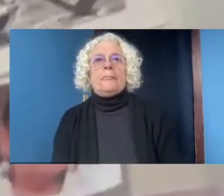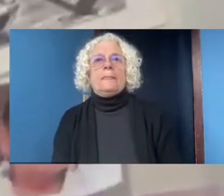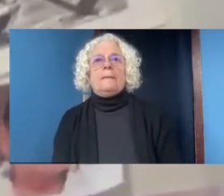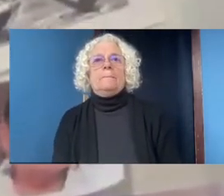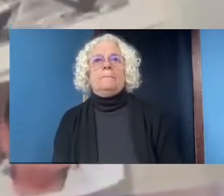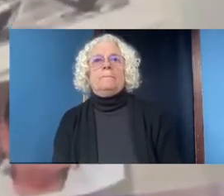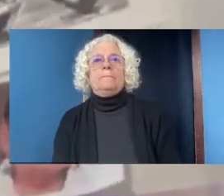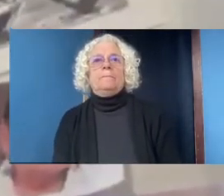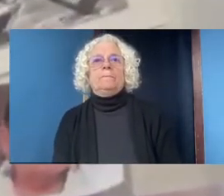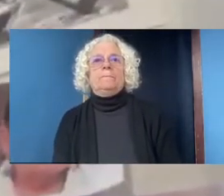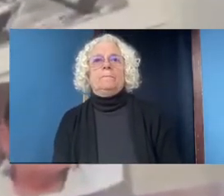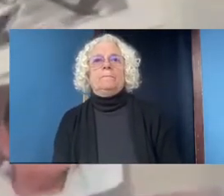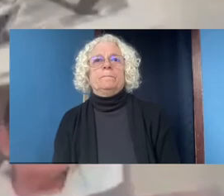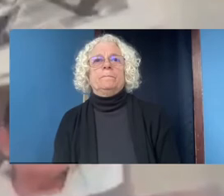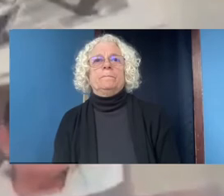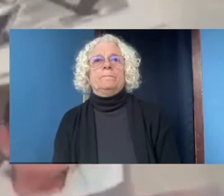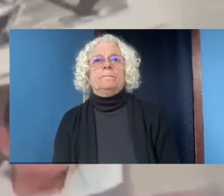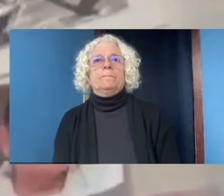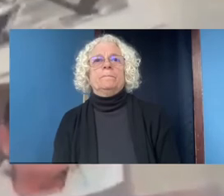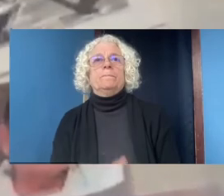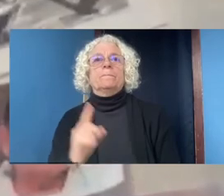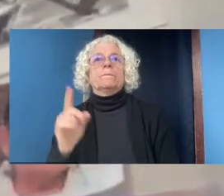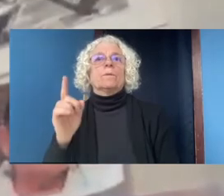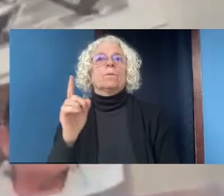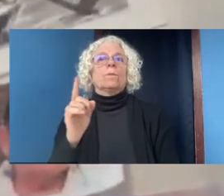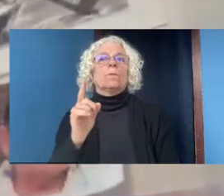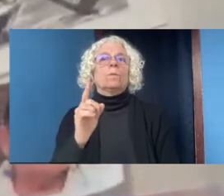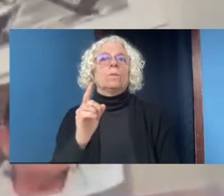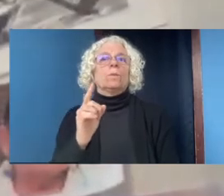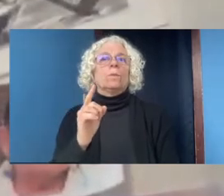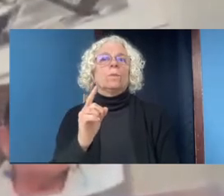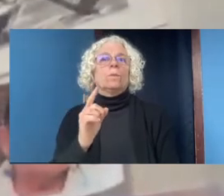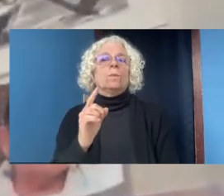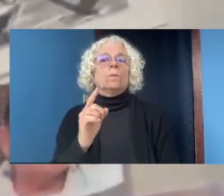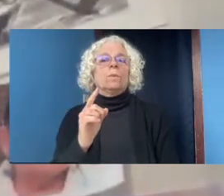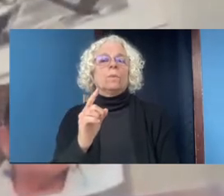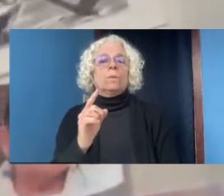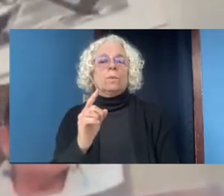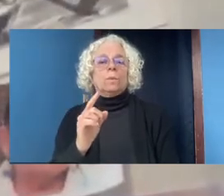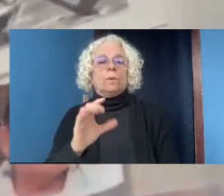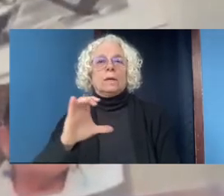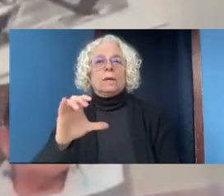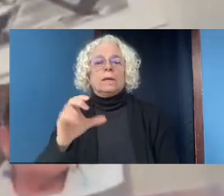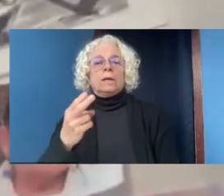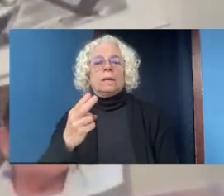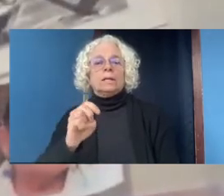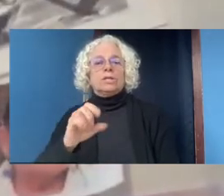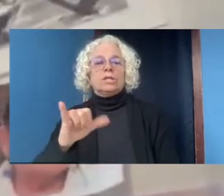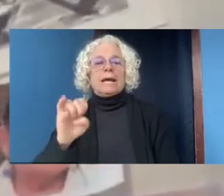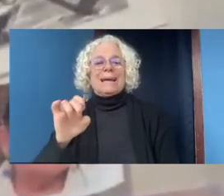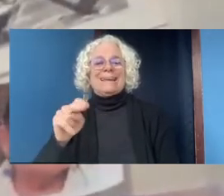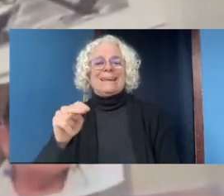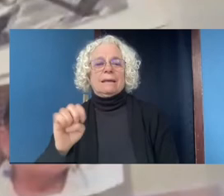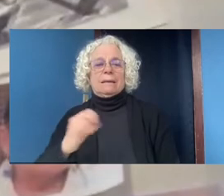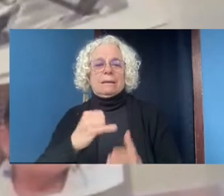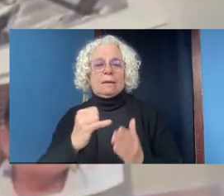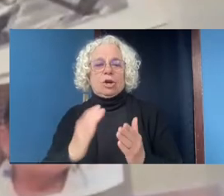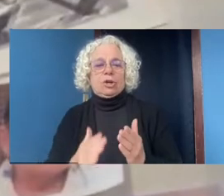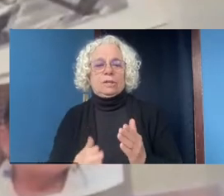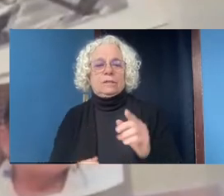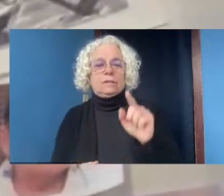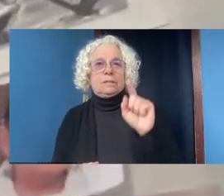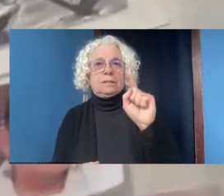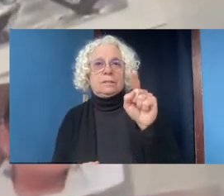a Cheyenne artist from Oklahoma who had a display in Times